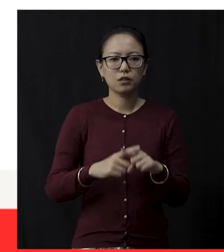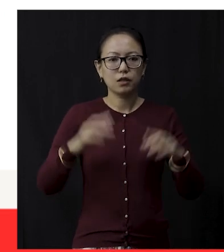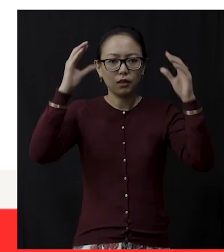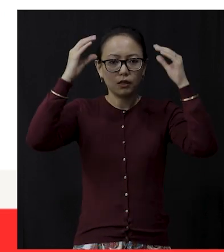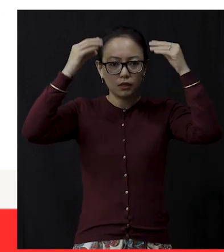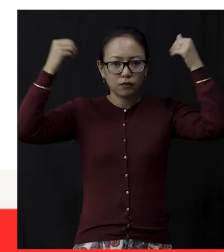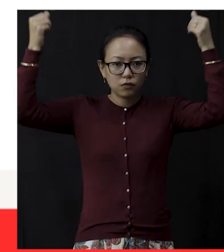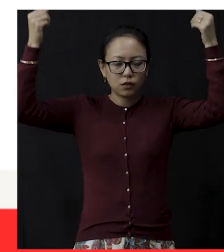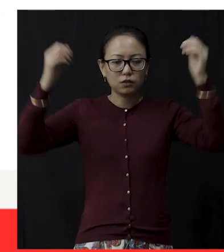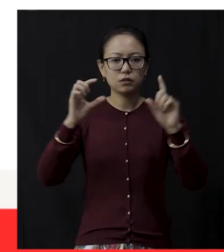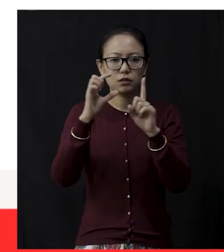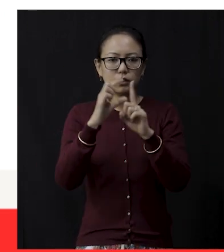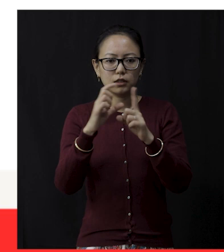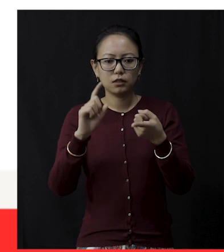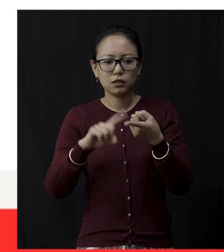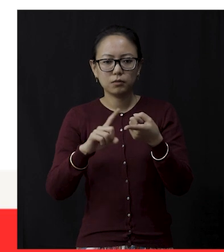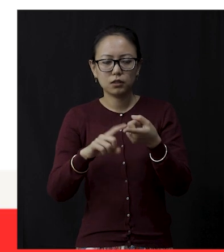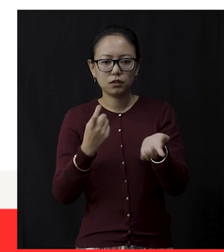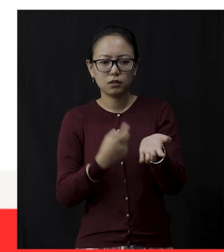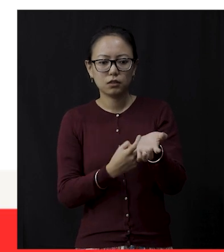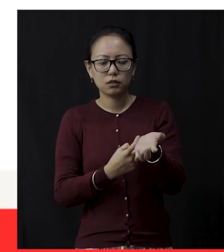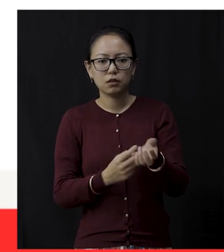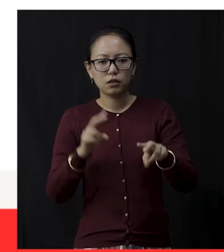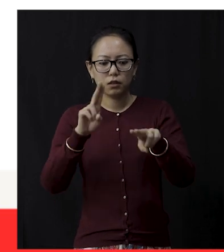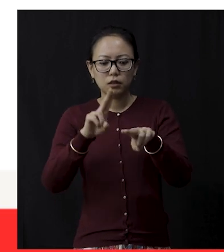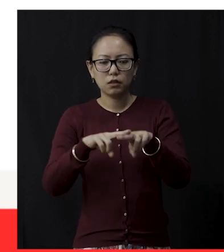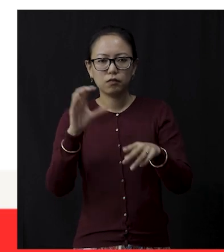Deer, D-E-E-R, and a fox,